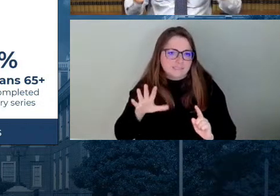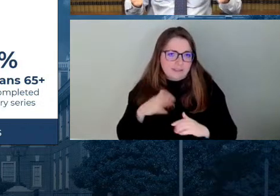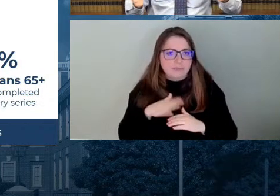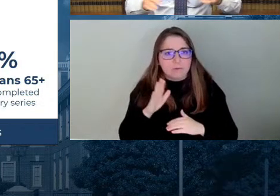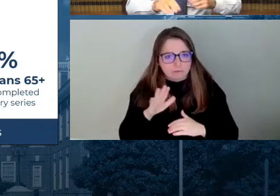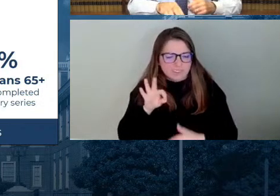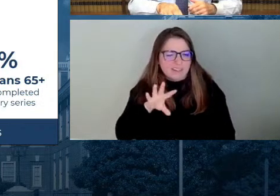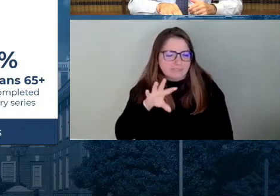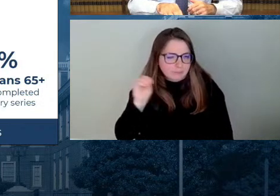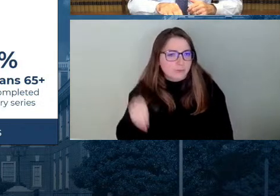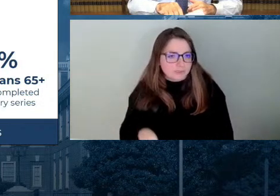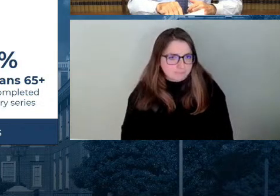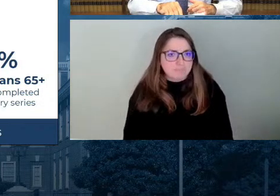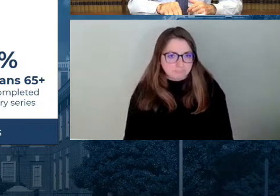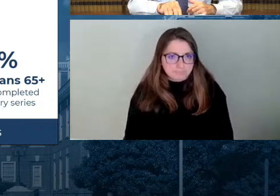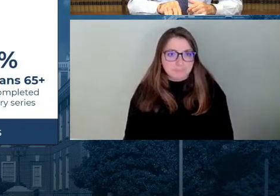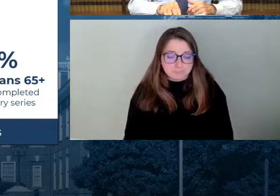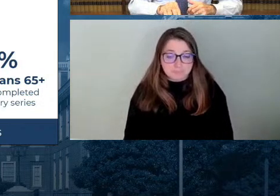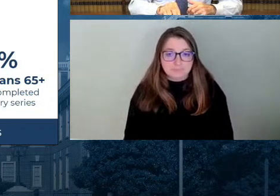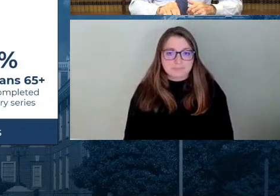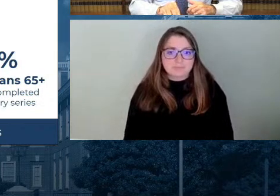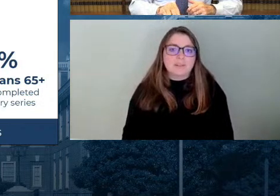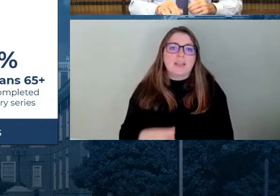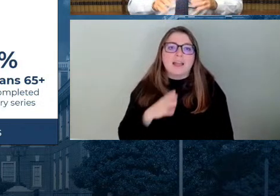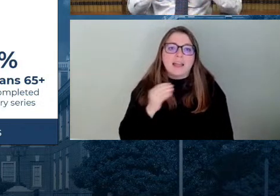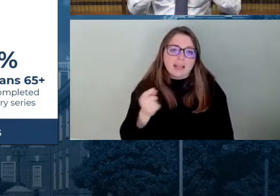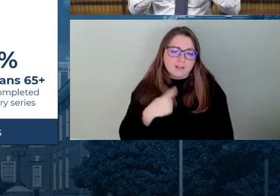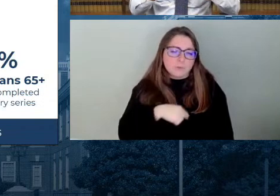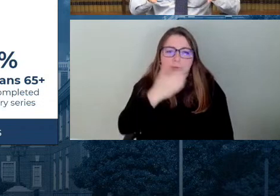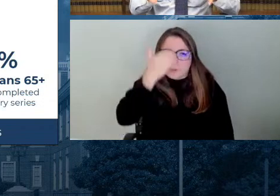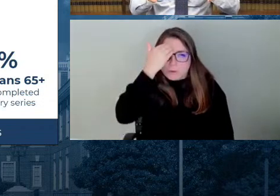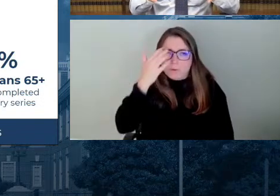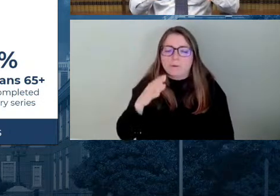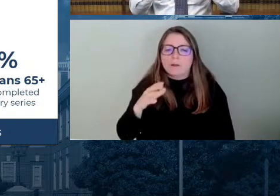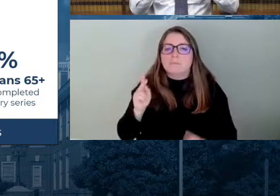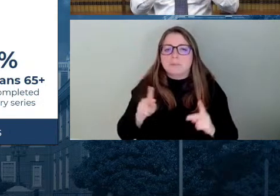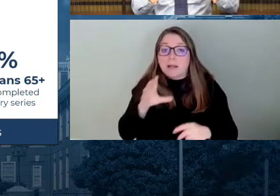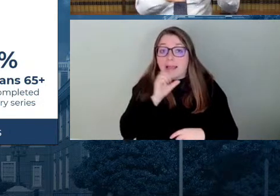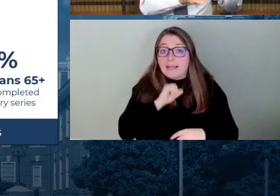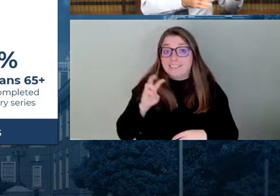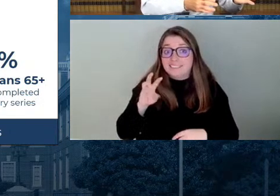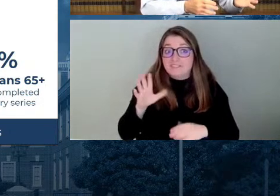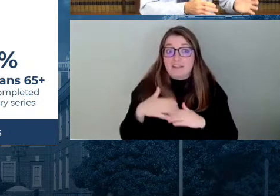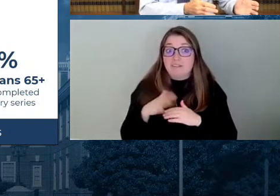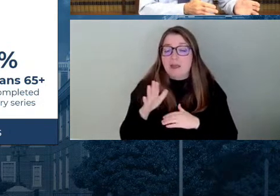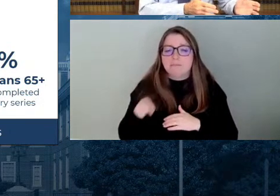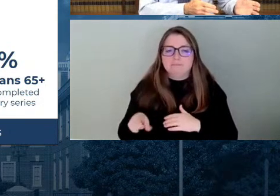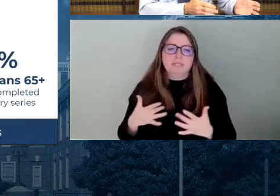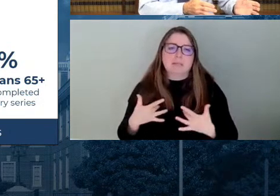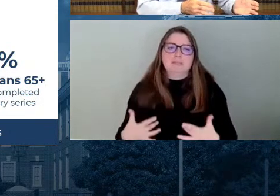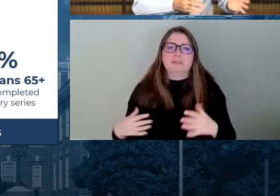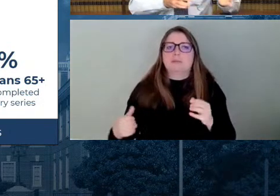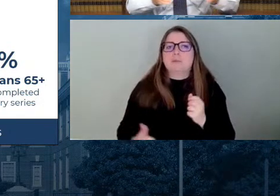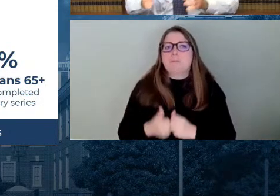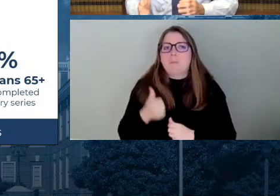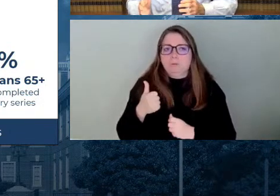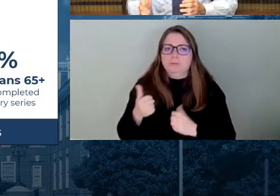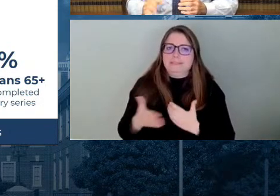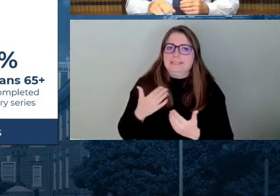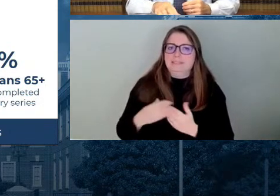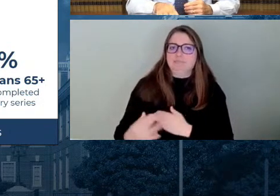95%. And we also know that that's the most vulnerable population. So these are factors that were not in effect certainly in 2020